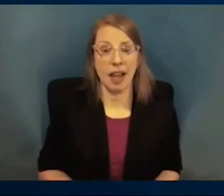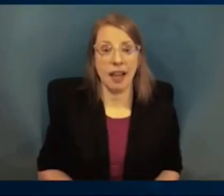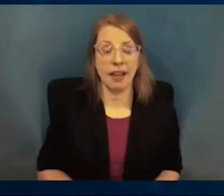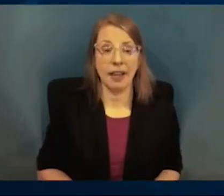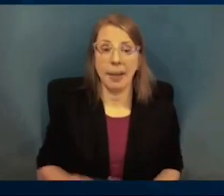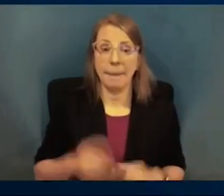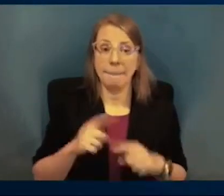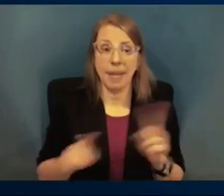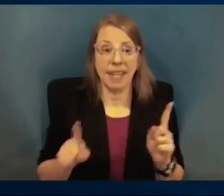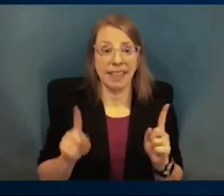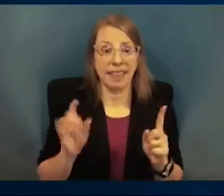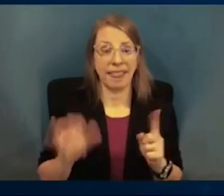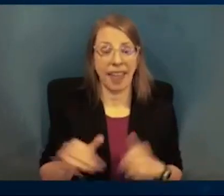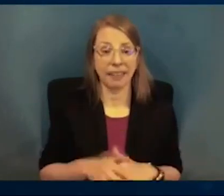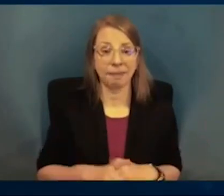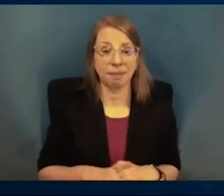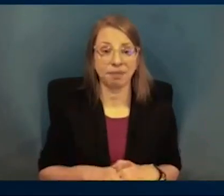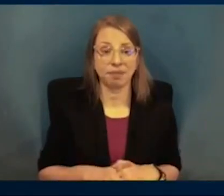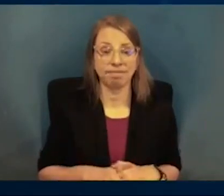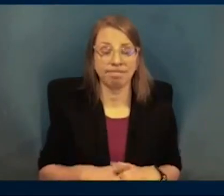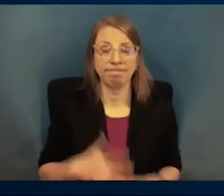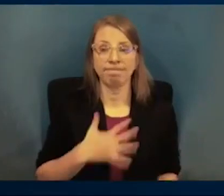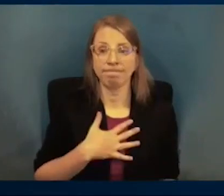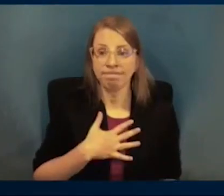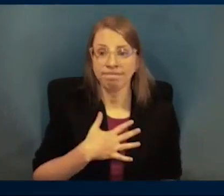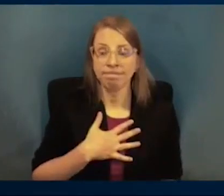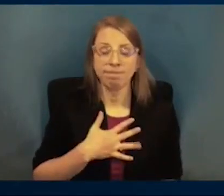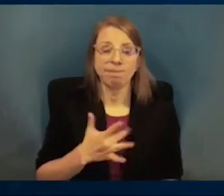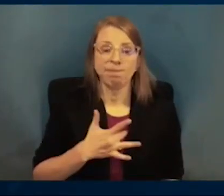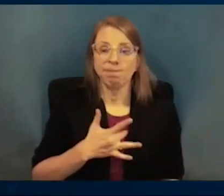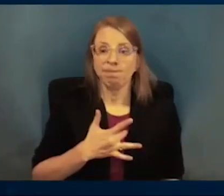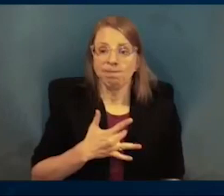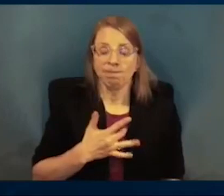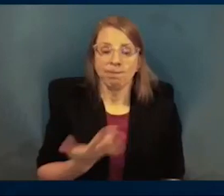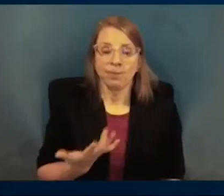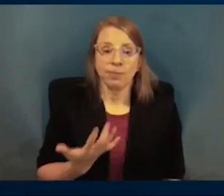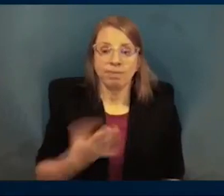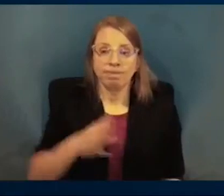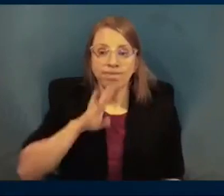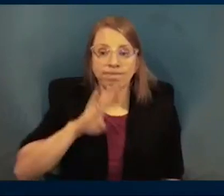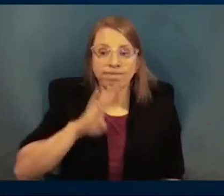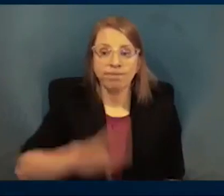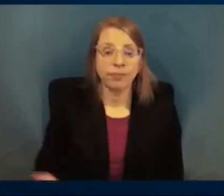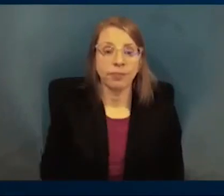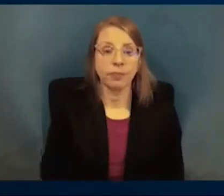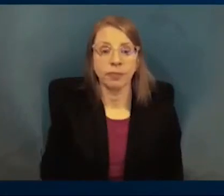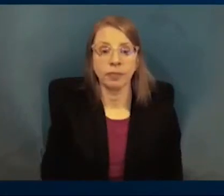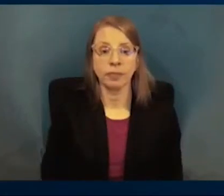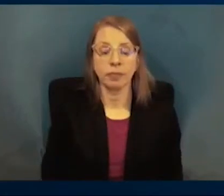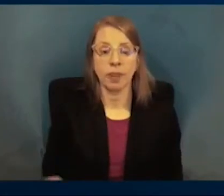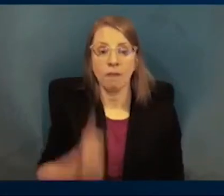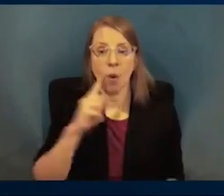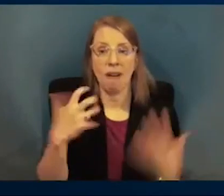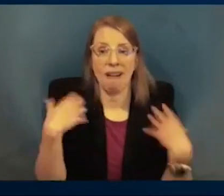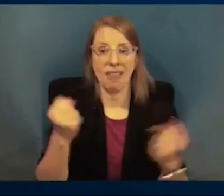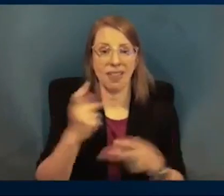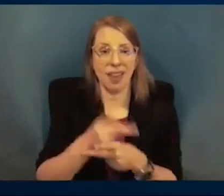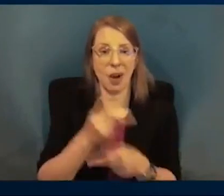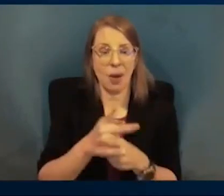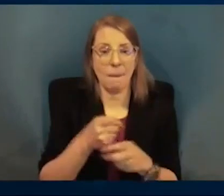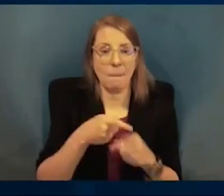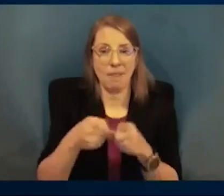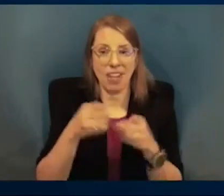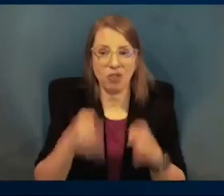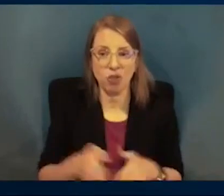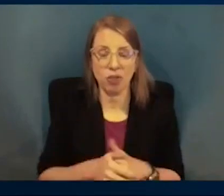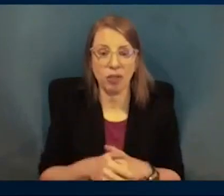to be a little bit disheartening or even to healthcare professionals, because I hear you say all the